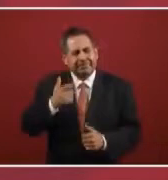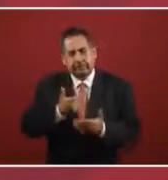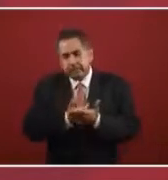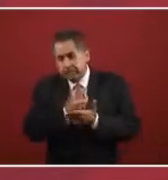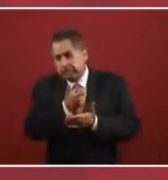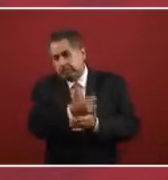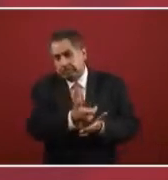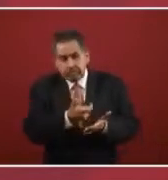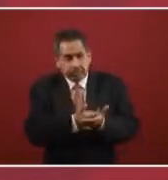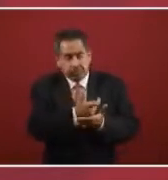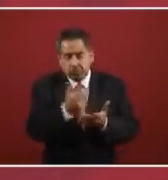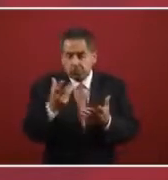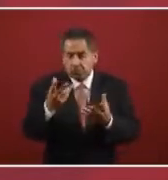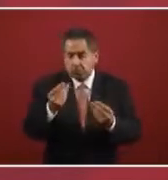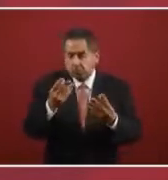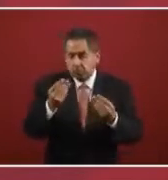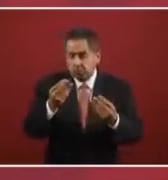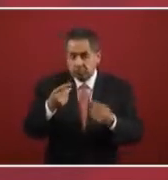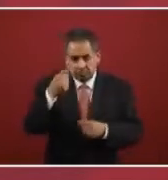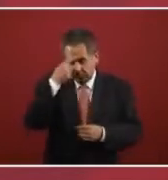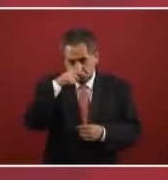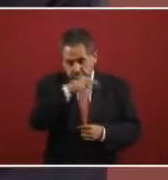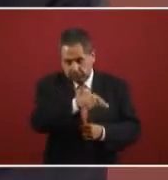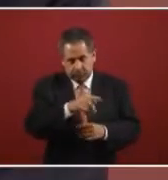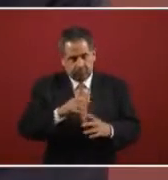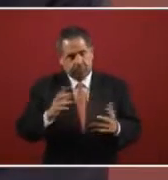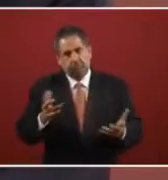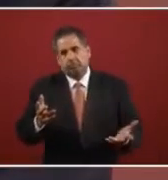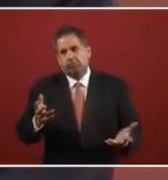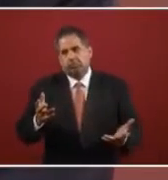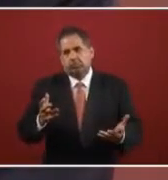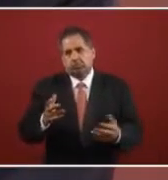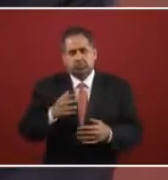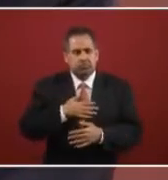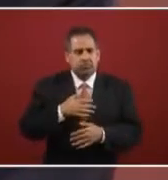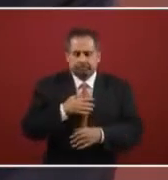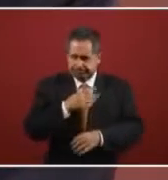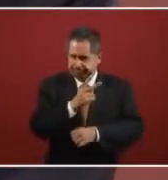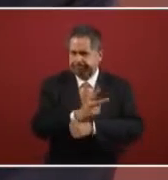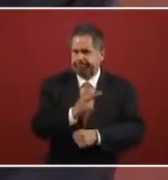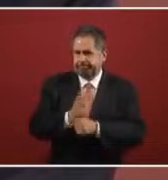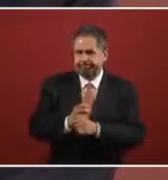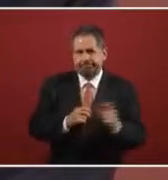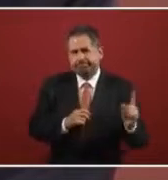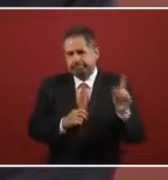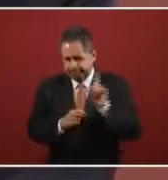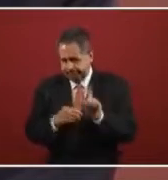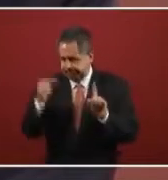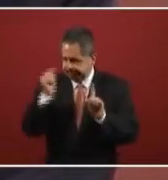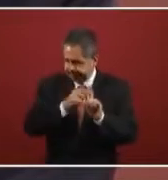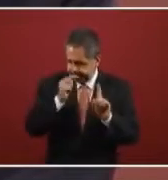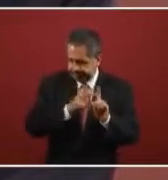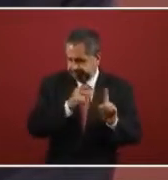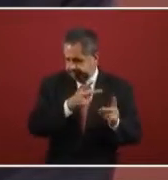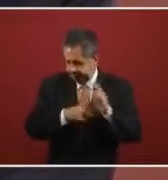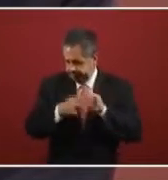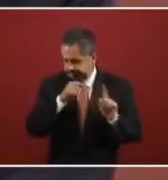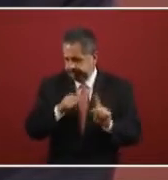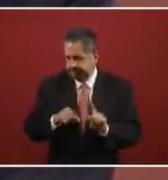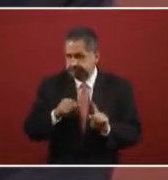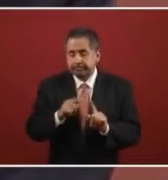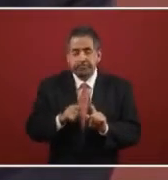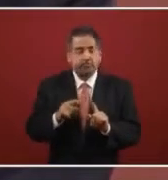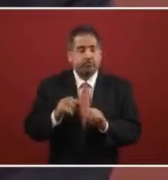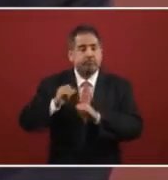they used to también. pay too much as well for those services. Voy a invitar I'm going to invite a